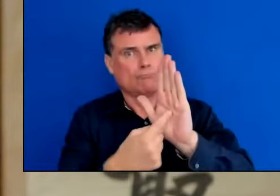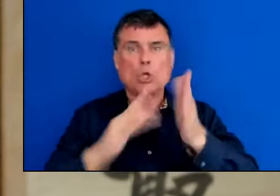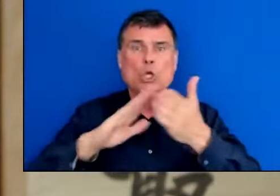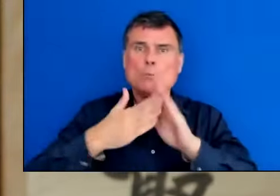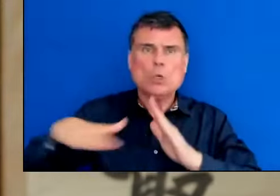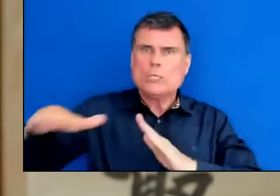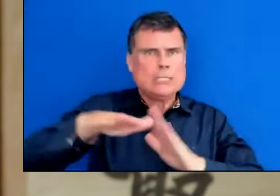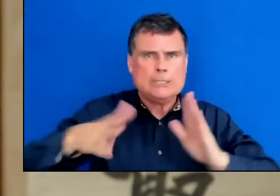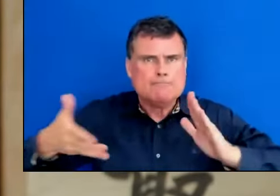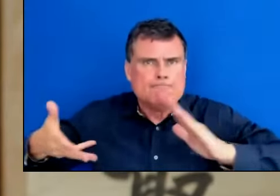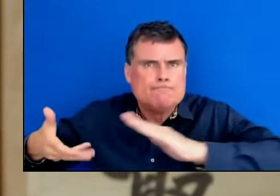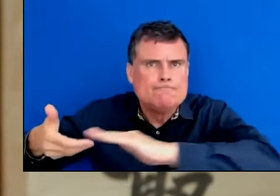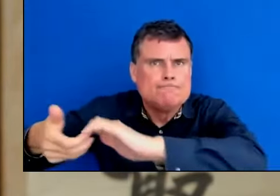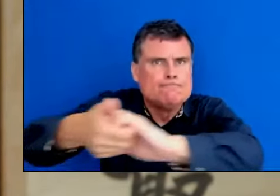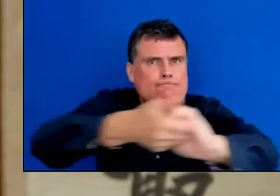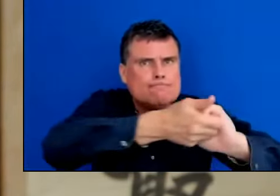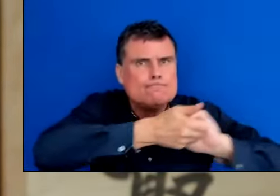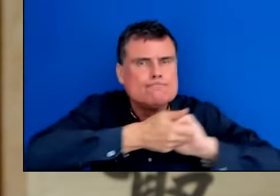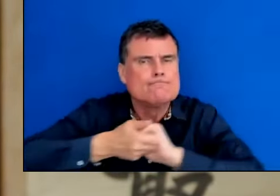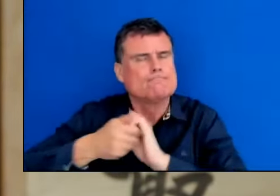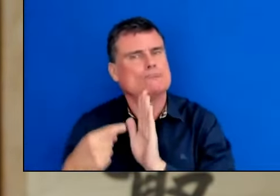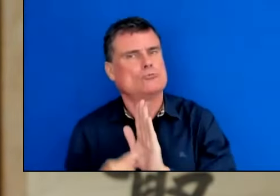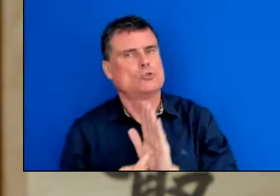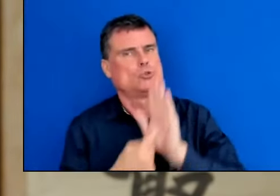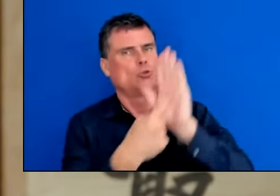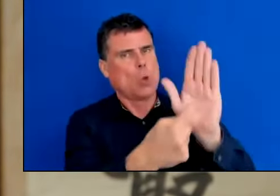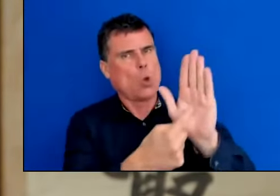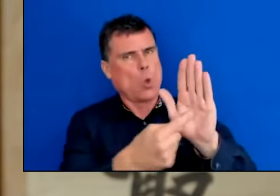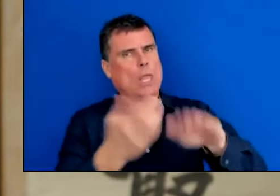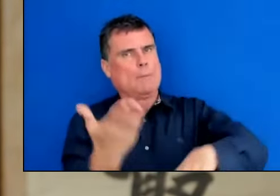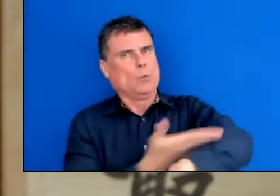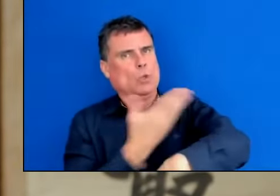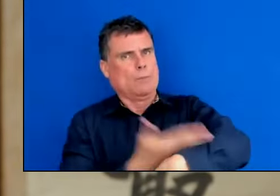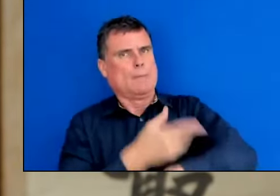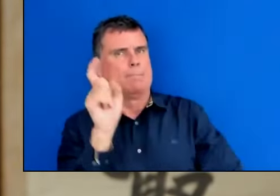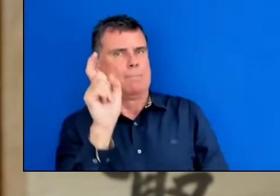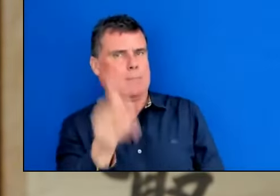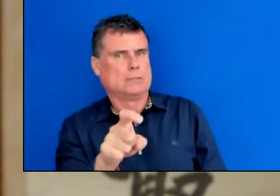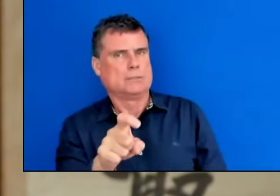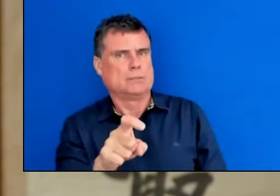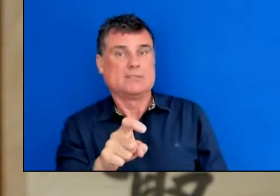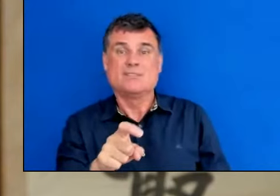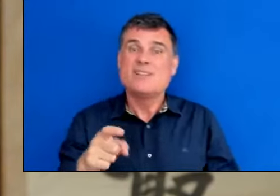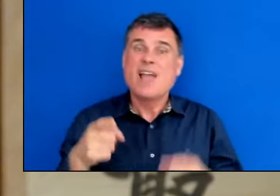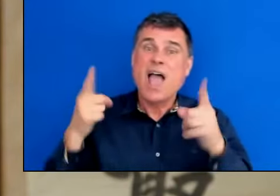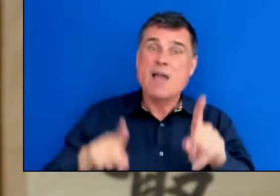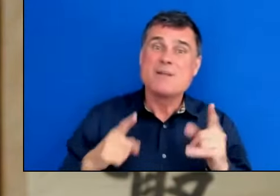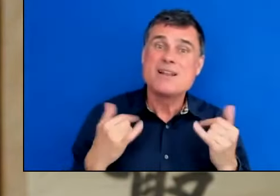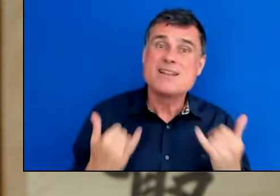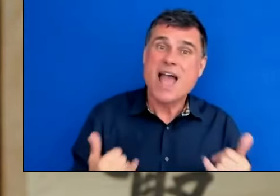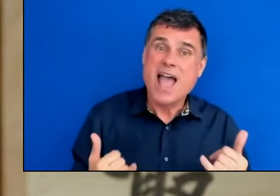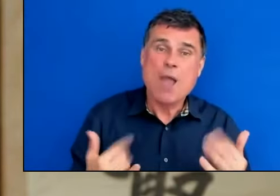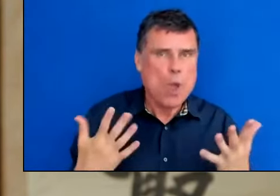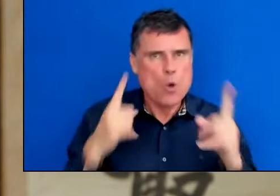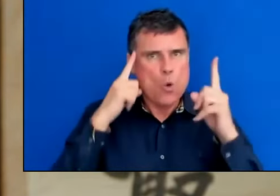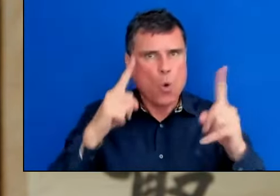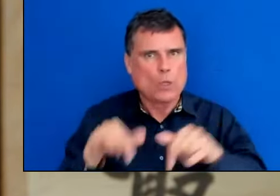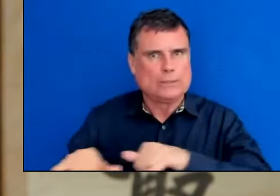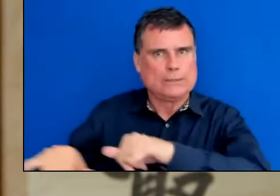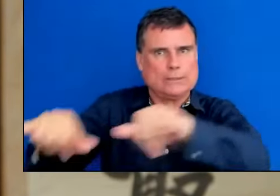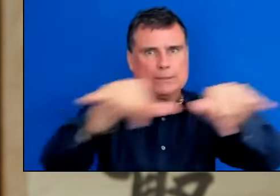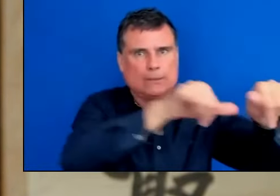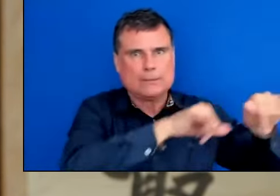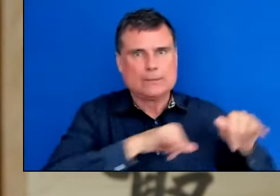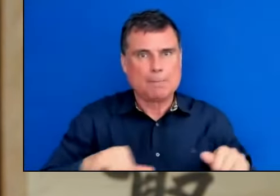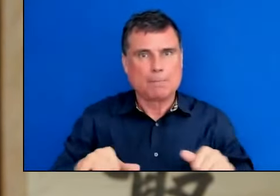common purpose. Our next speaker can certainly attest to the power of community all moving in the same direction. Suzanne